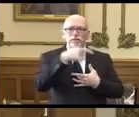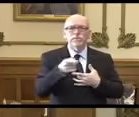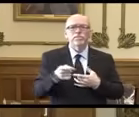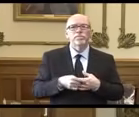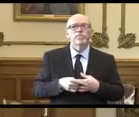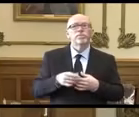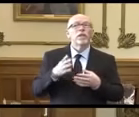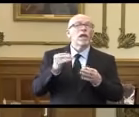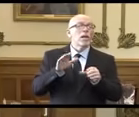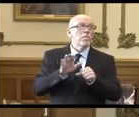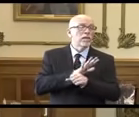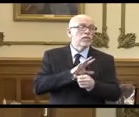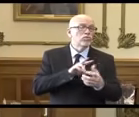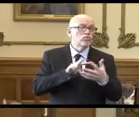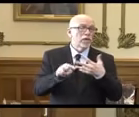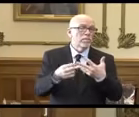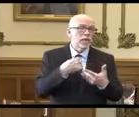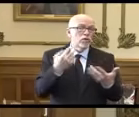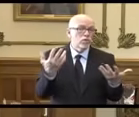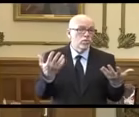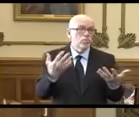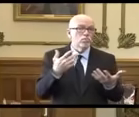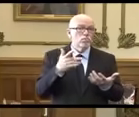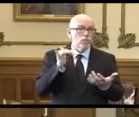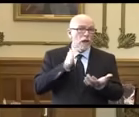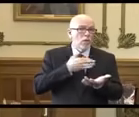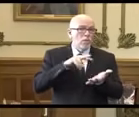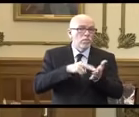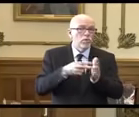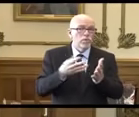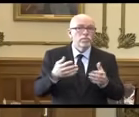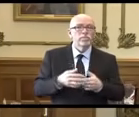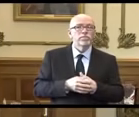completely transparent, which is what, you know, we're all here to do,